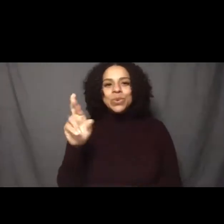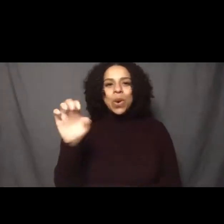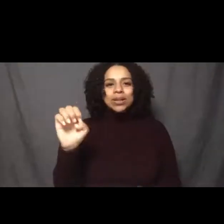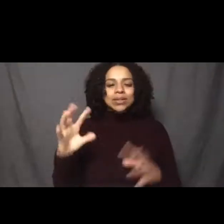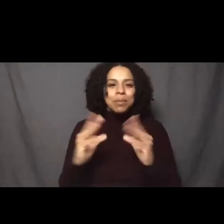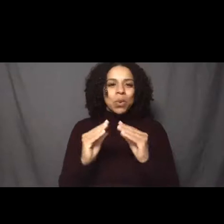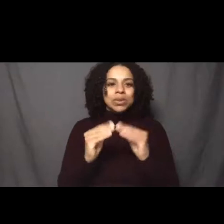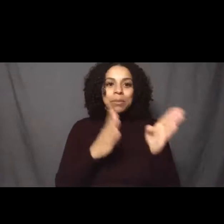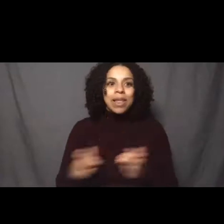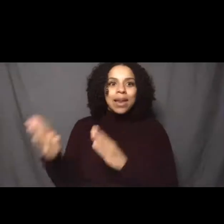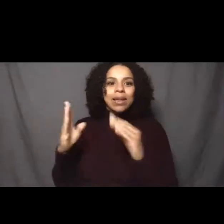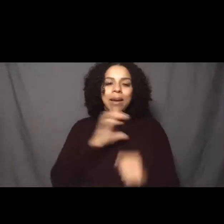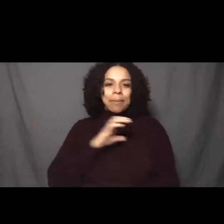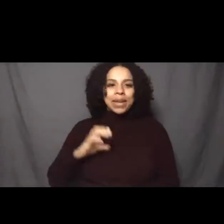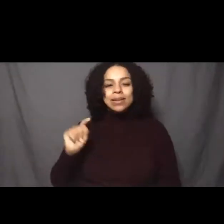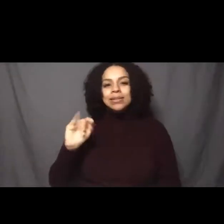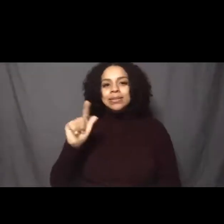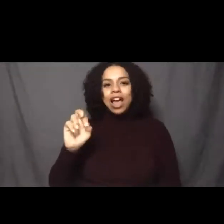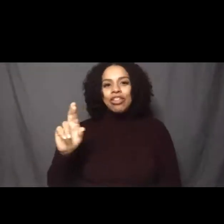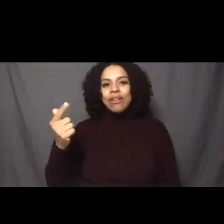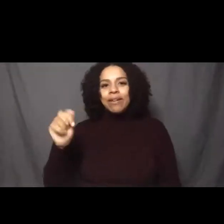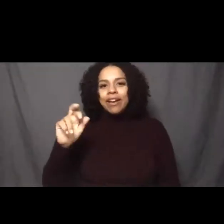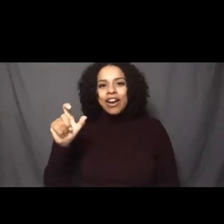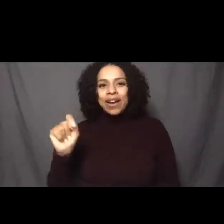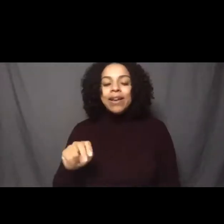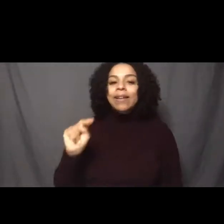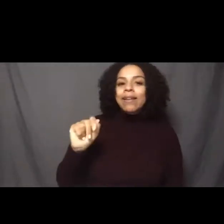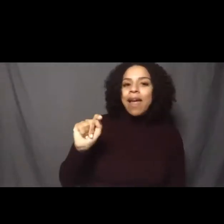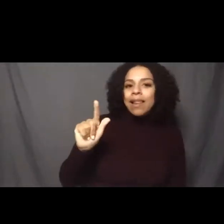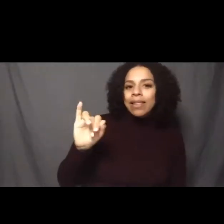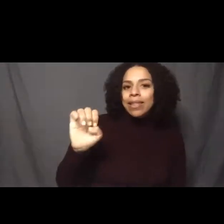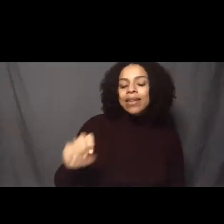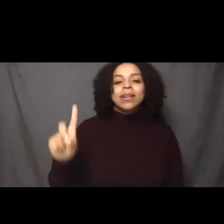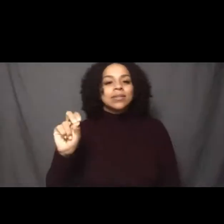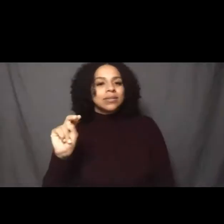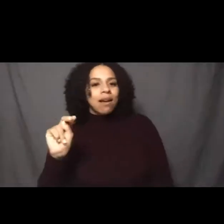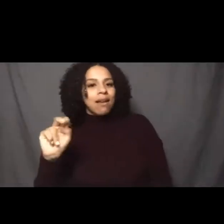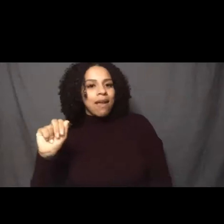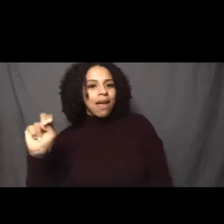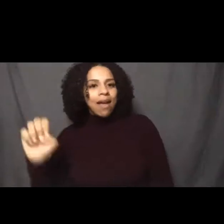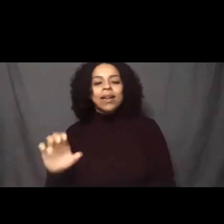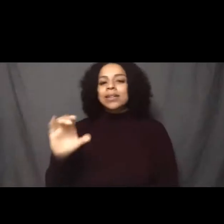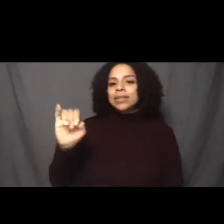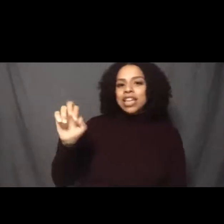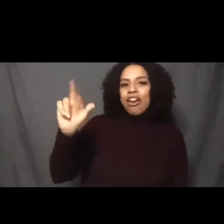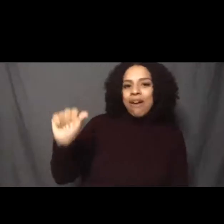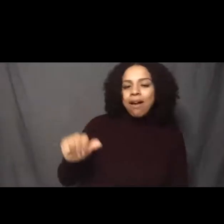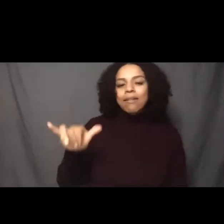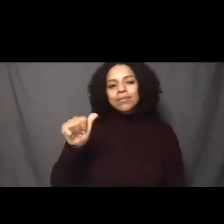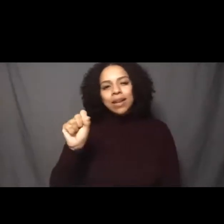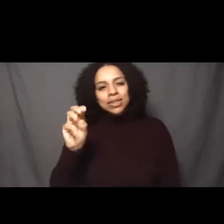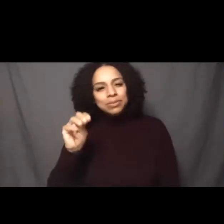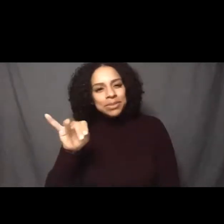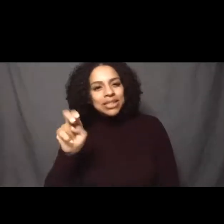Tyler Garrett, Natalie Kingshaw, Kiara Prack Perry, Donna Prather, Sierra Watkins, and Yasmin Shedd.